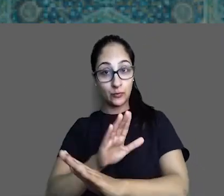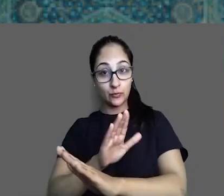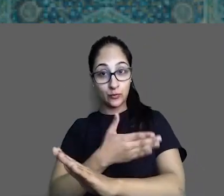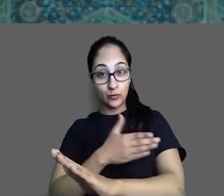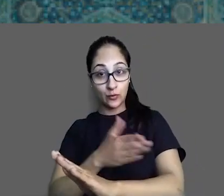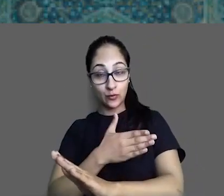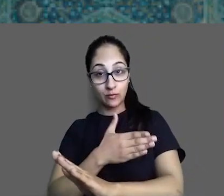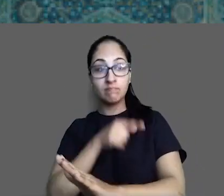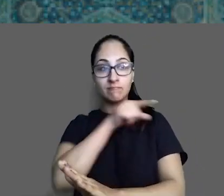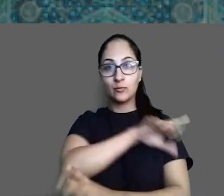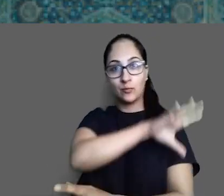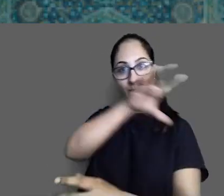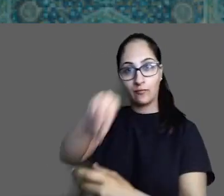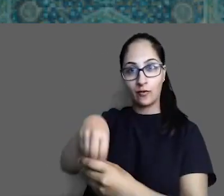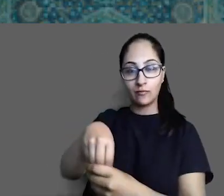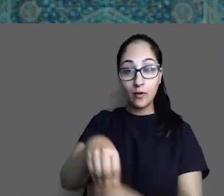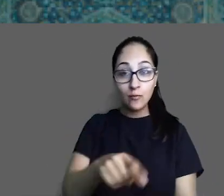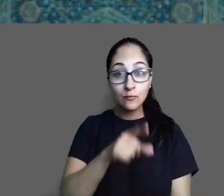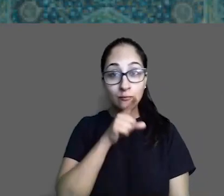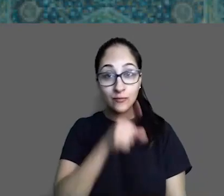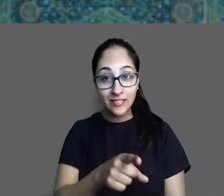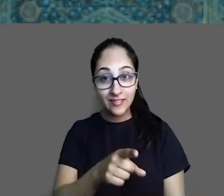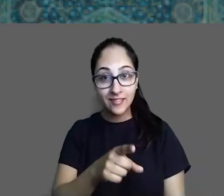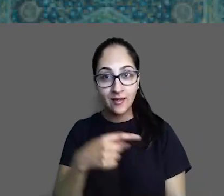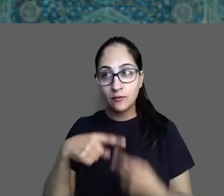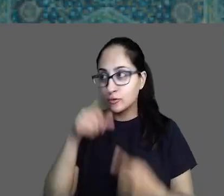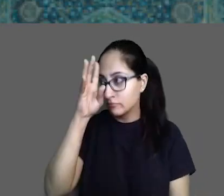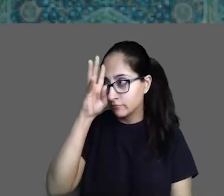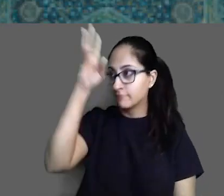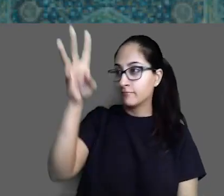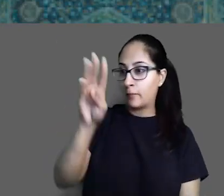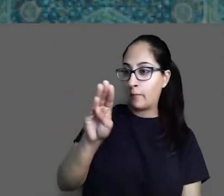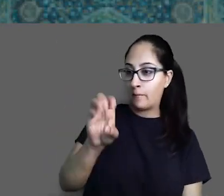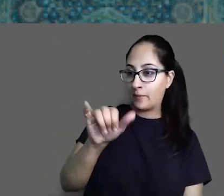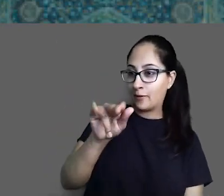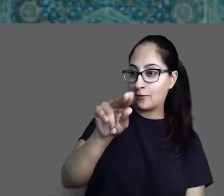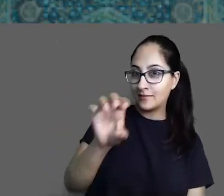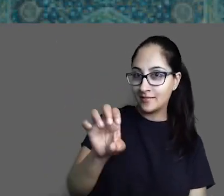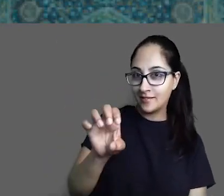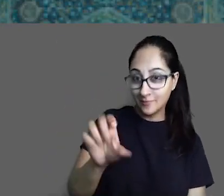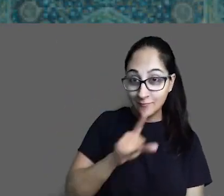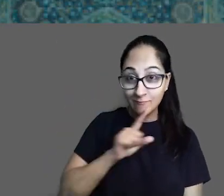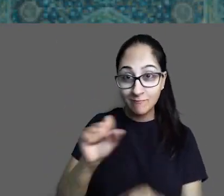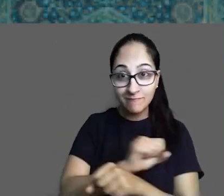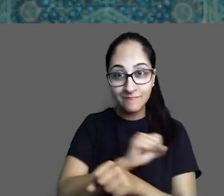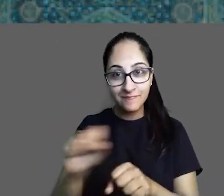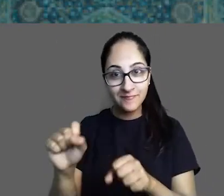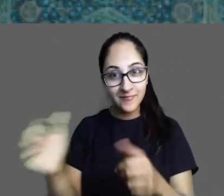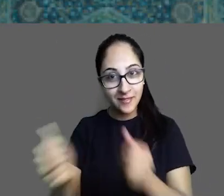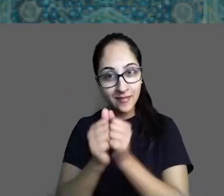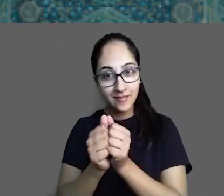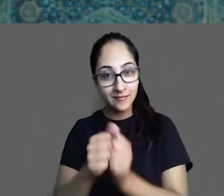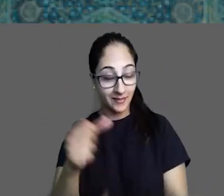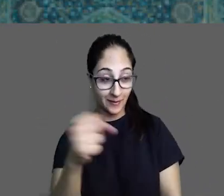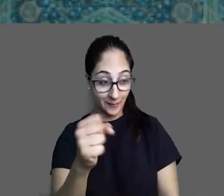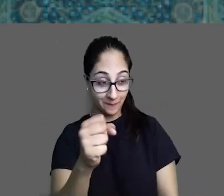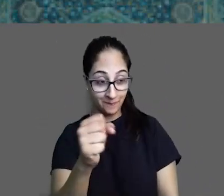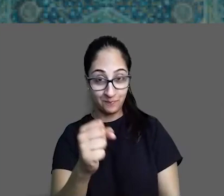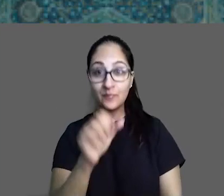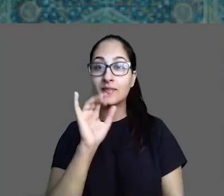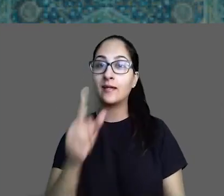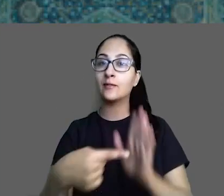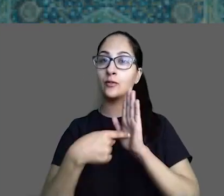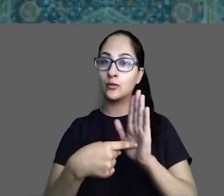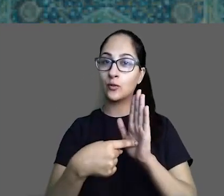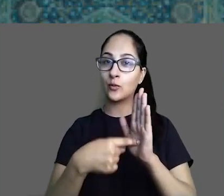Probably for a Westerner, that is. I just use Beyonce as an example. That is so cool. That is quite a measure of success. But I'll tell